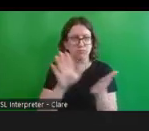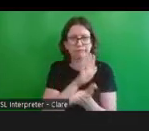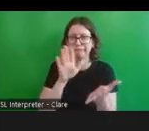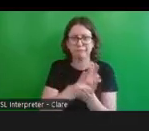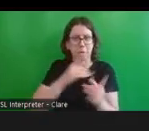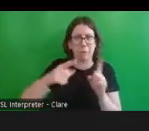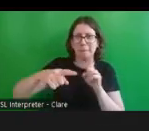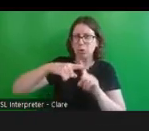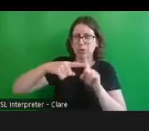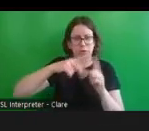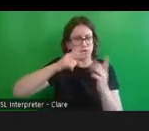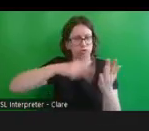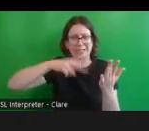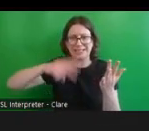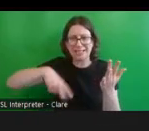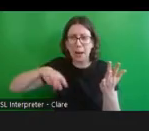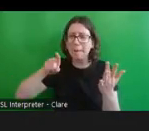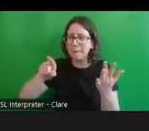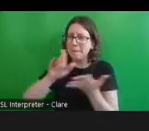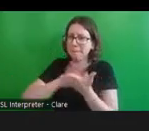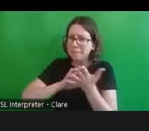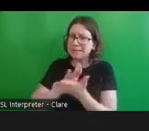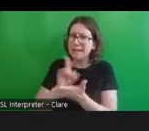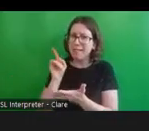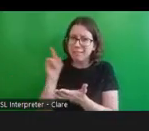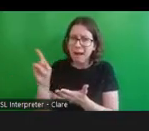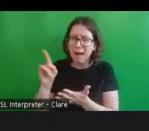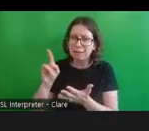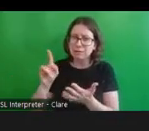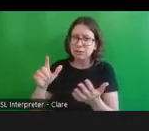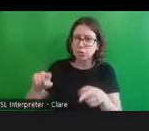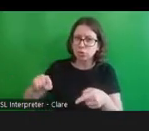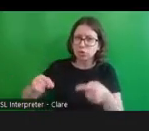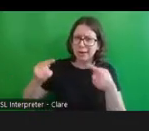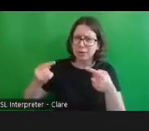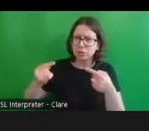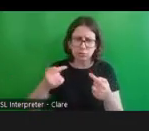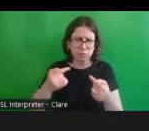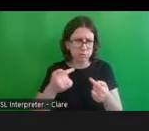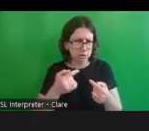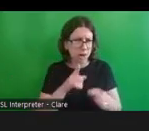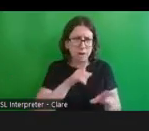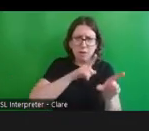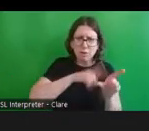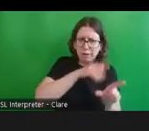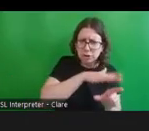reading. So we've got a real challenge there in terms of what is appealing to the youngest children